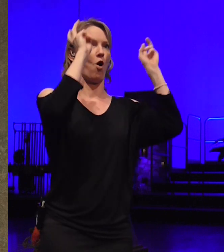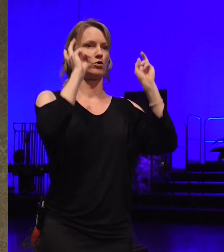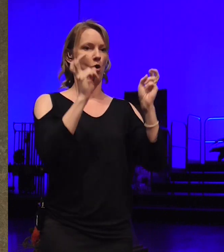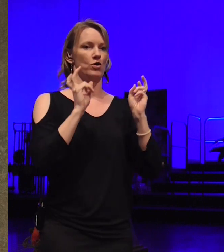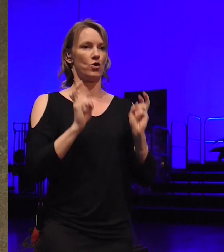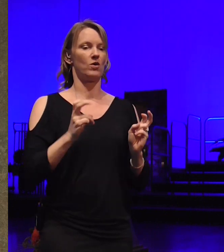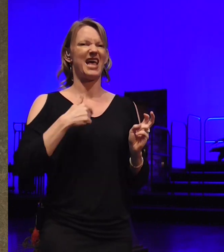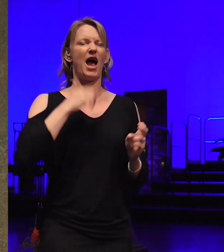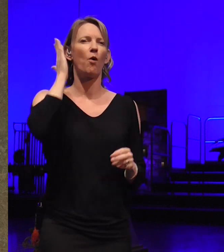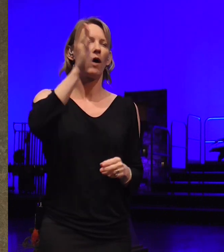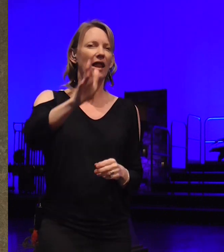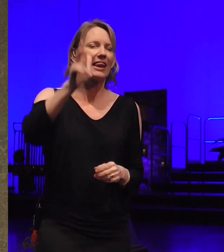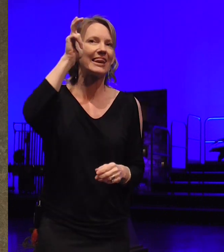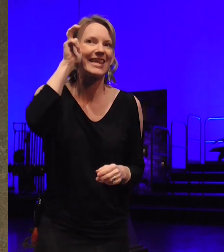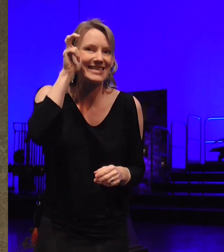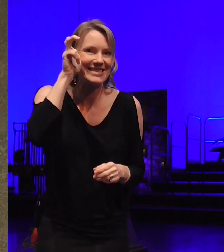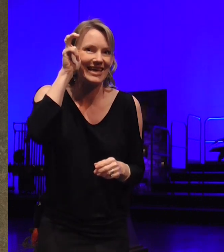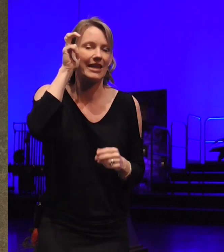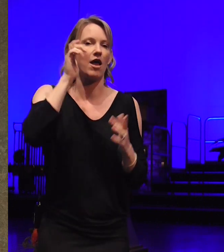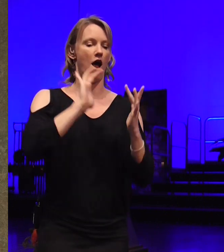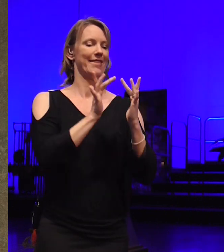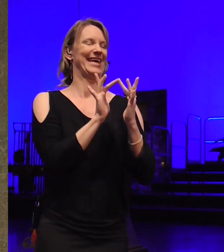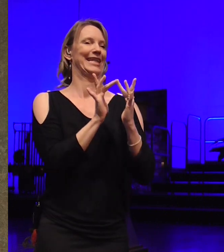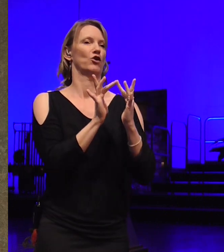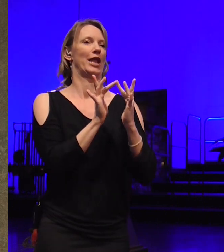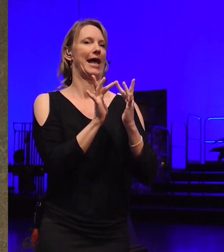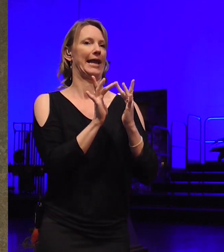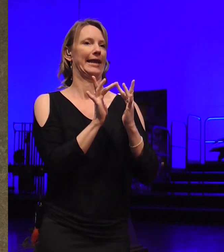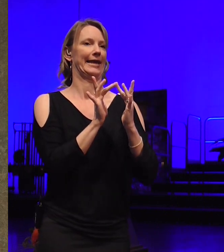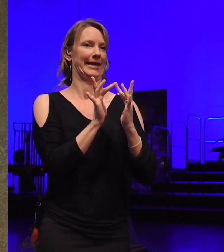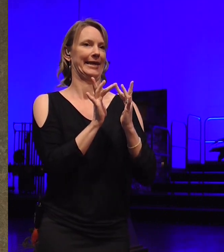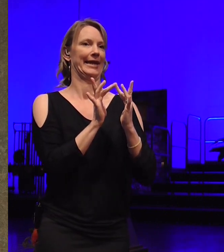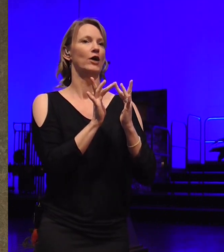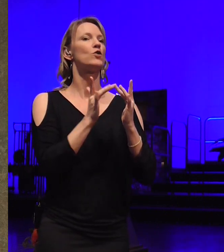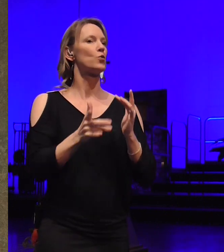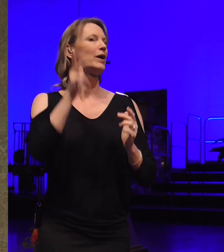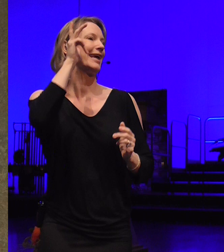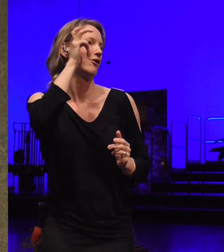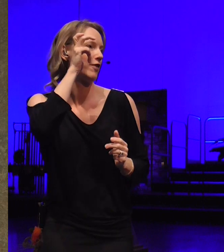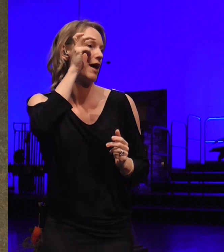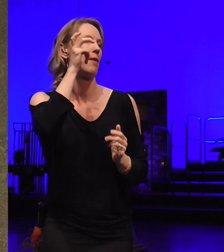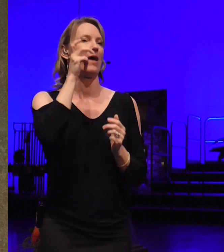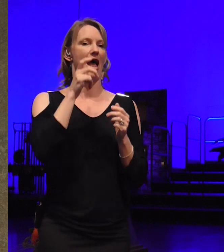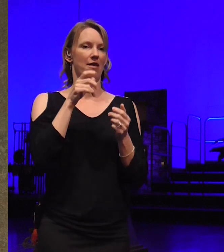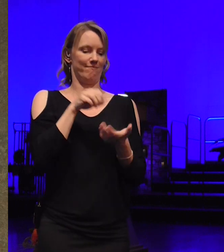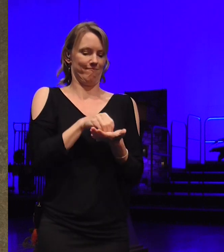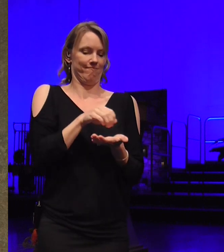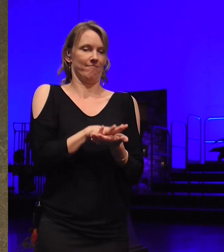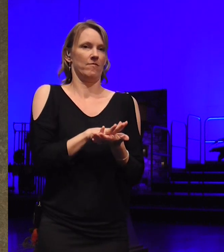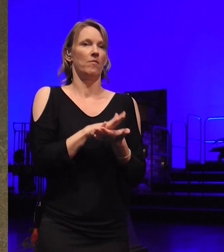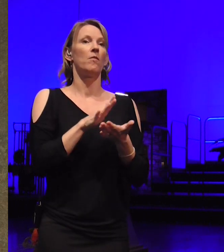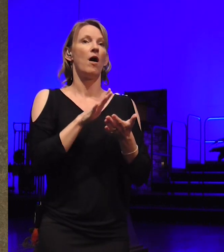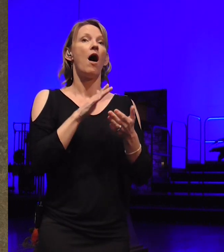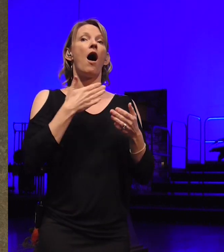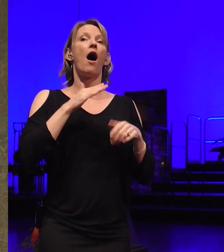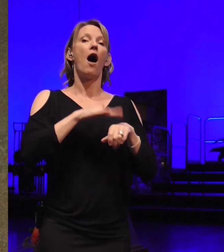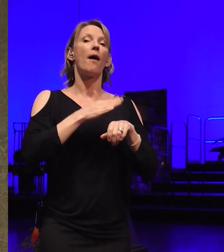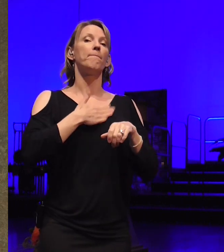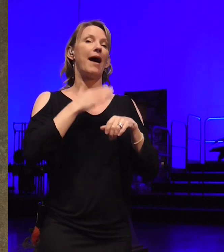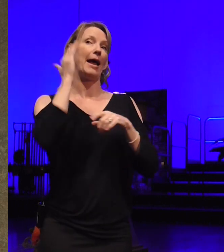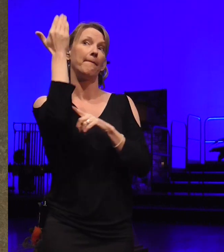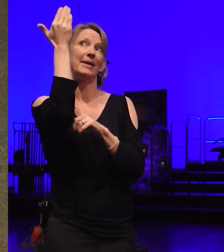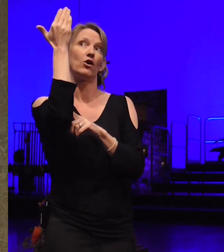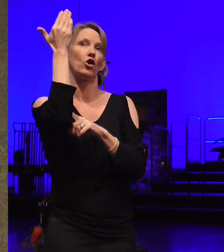quotes. I am going to listen on the internet and to hear them and record them on my mirror.